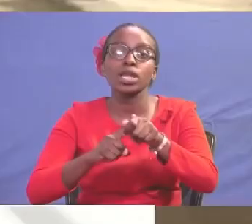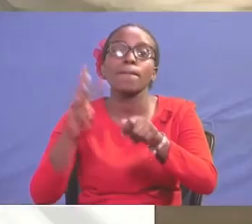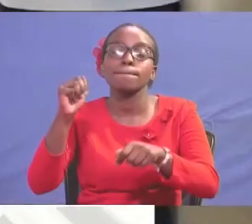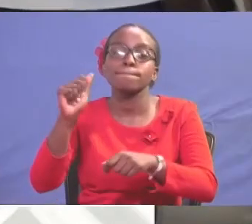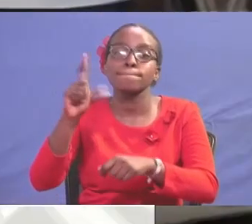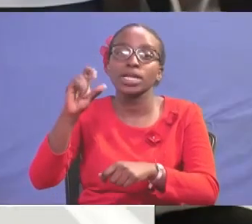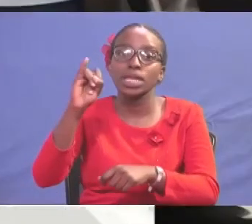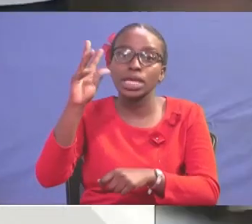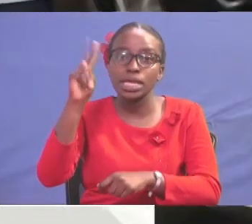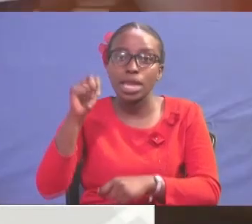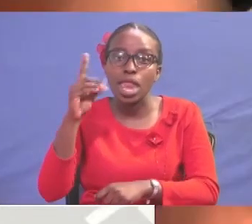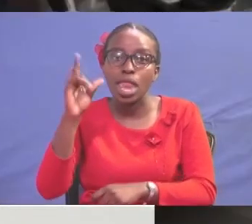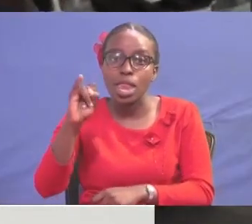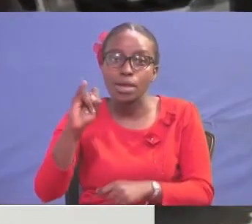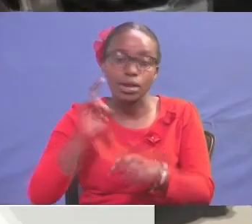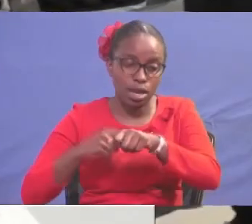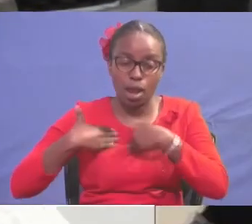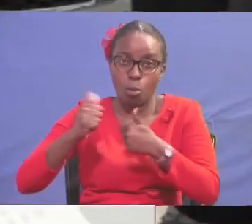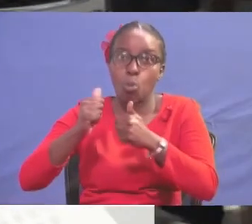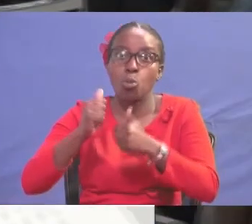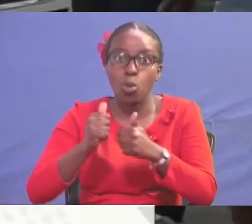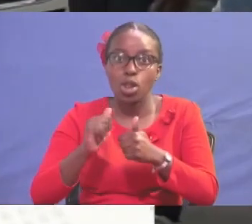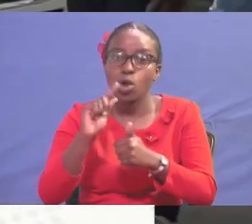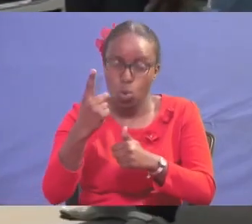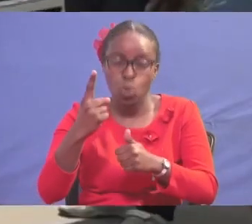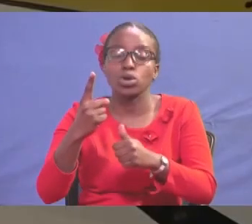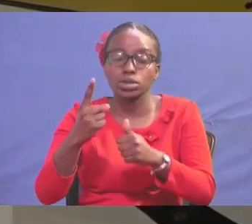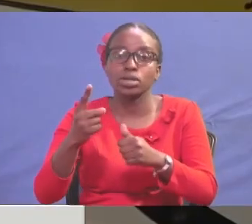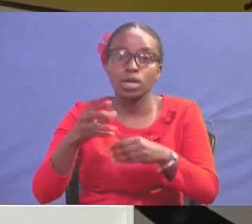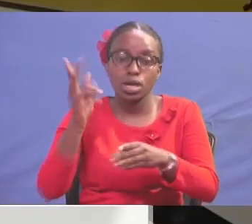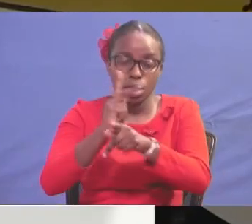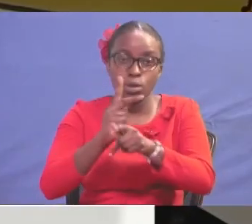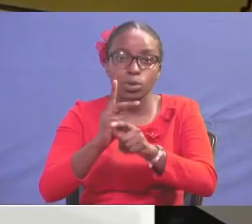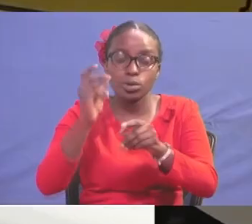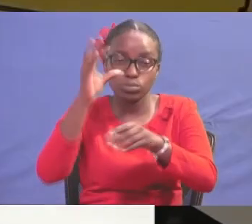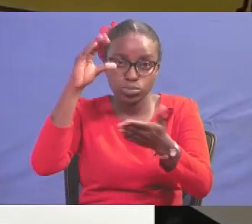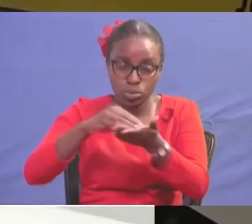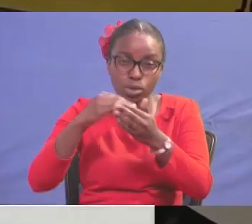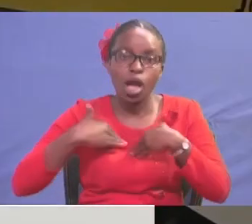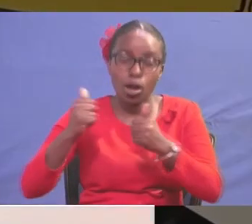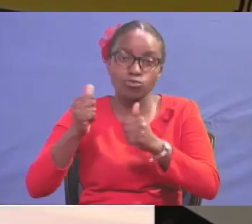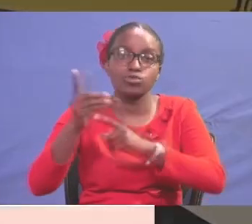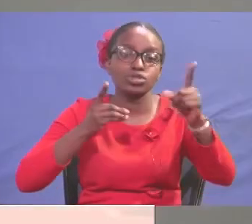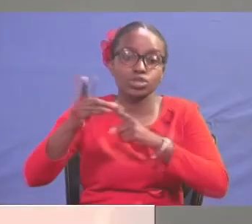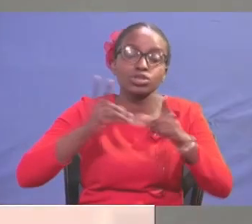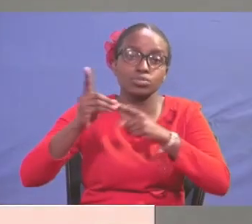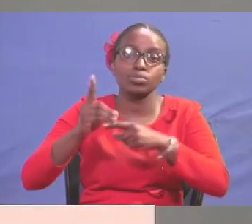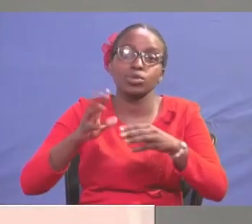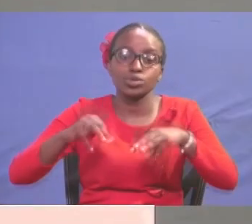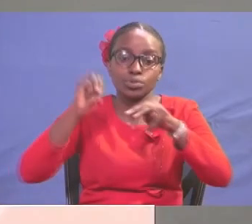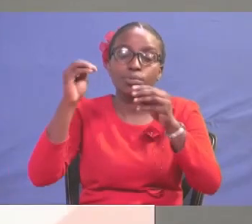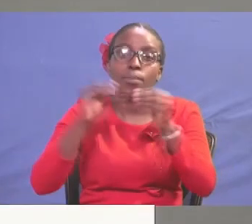The operators claim that the municipal authorities have allocated stalls meant for transport operations to shops